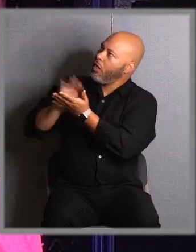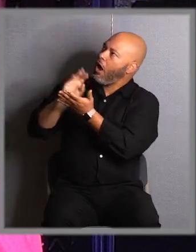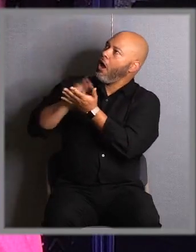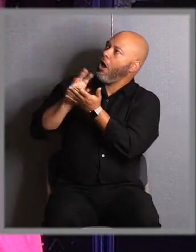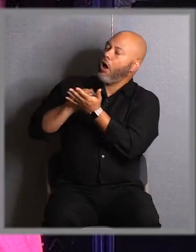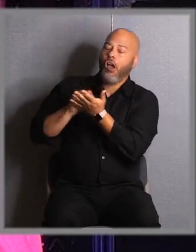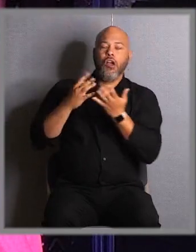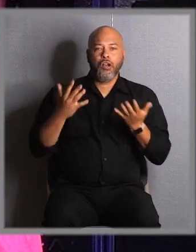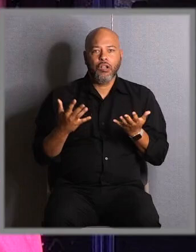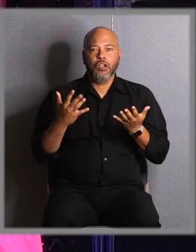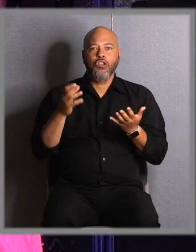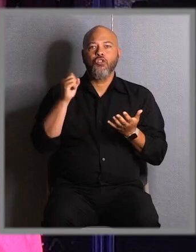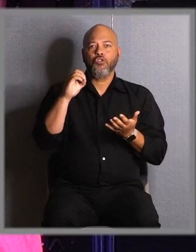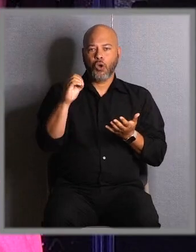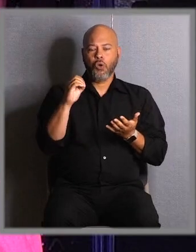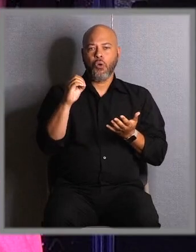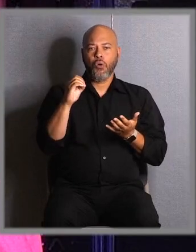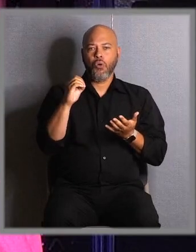So